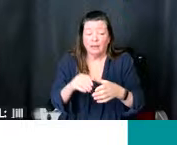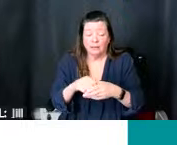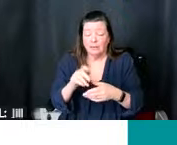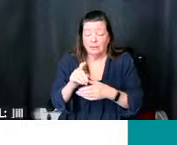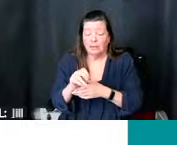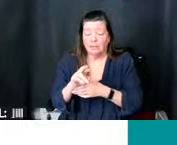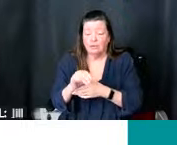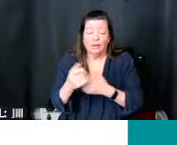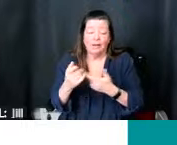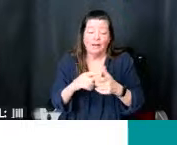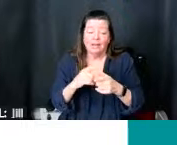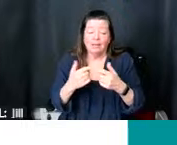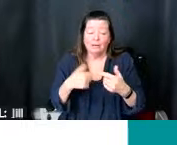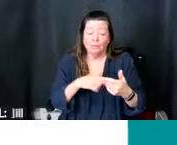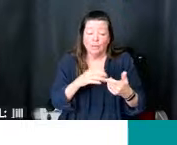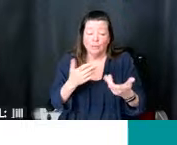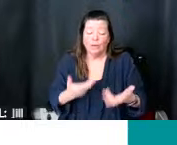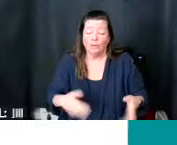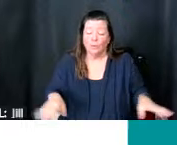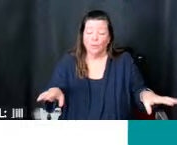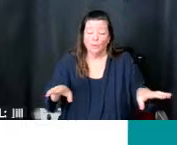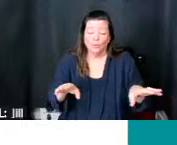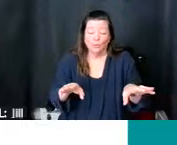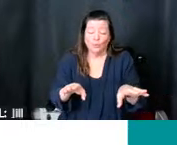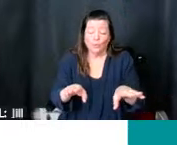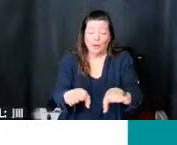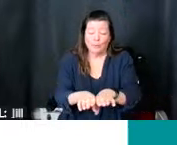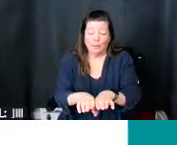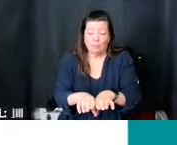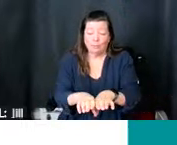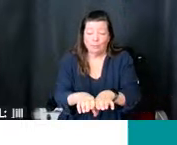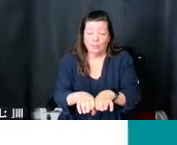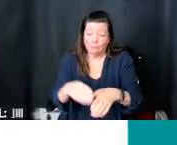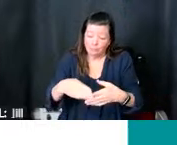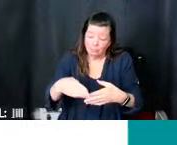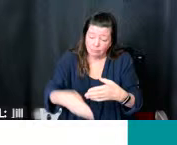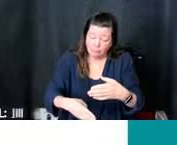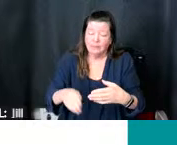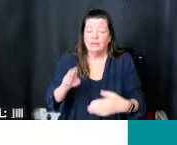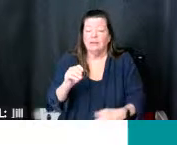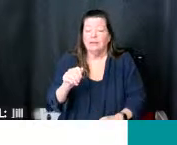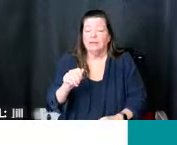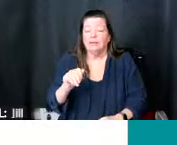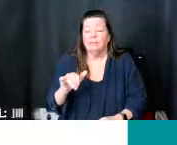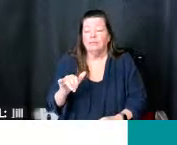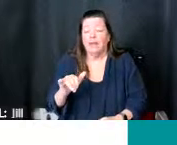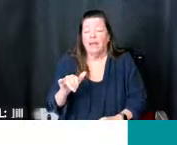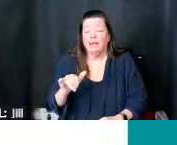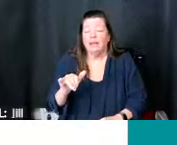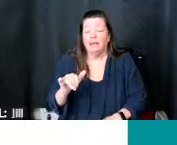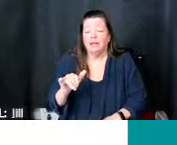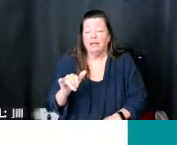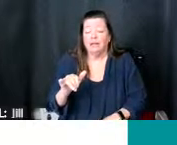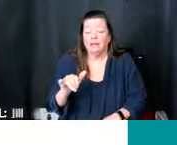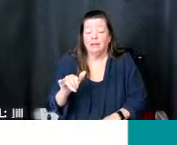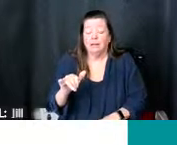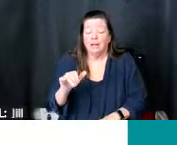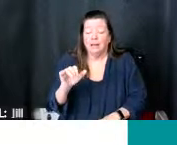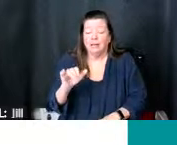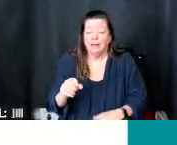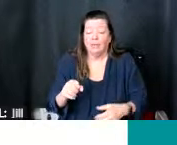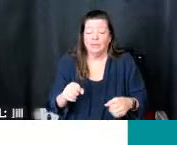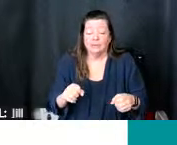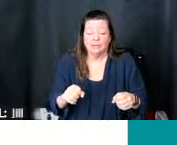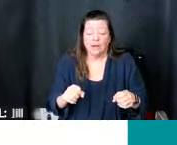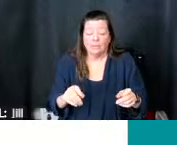wrap up our work in May. Have an opportunity to share a little bit in terms of what happens with all of